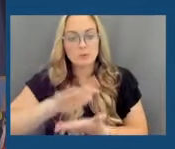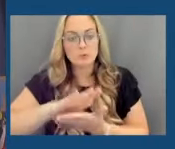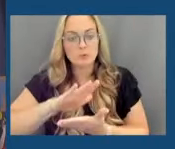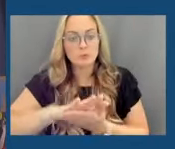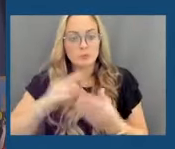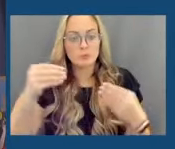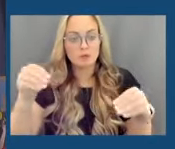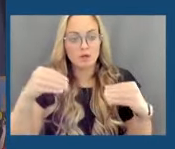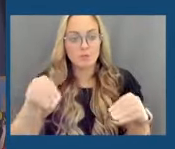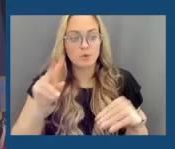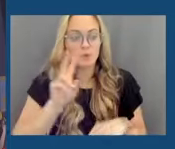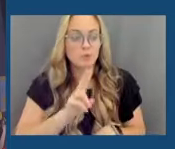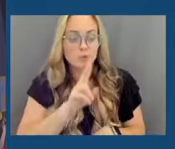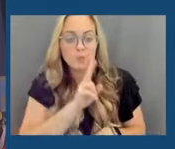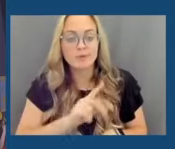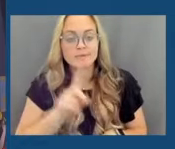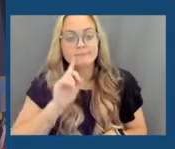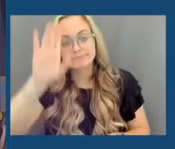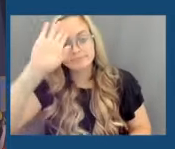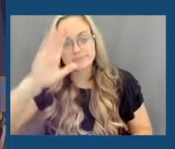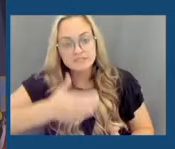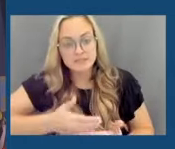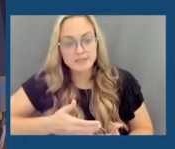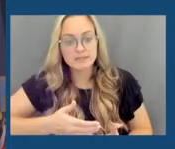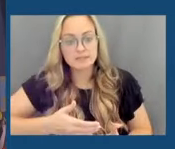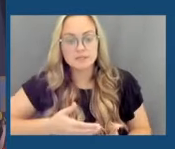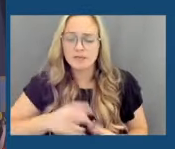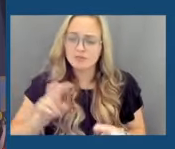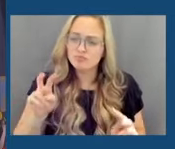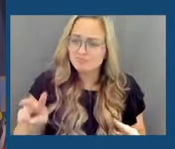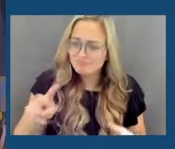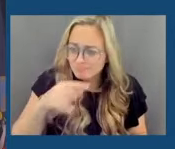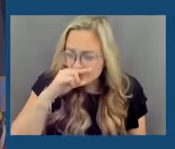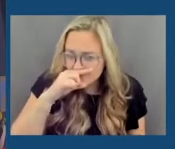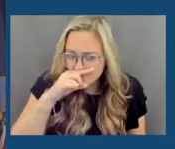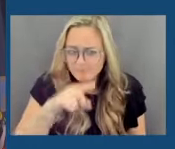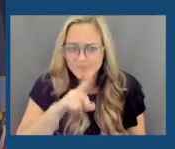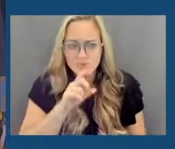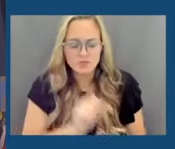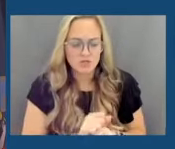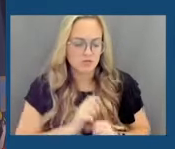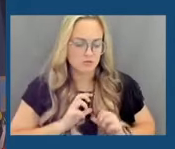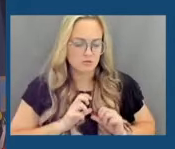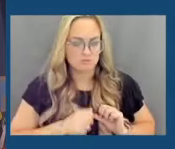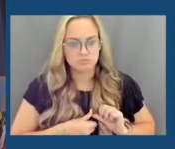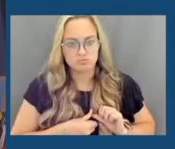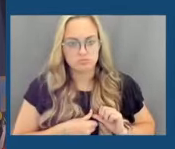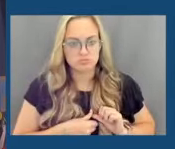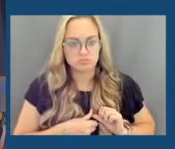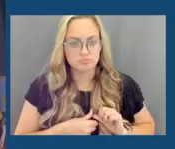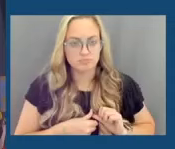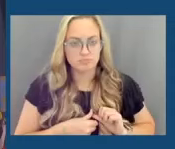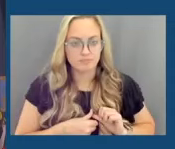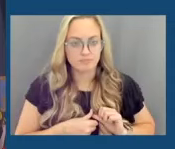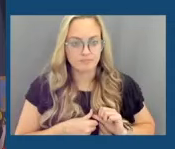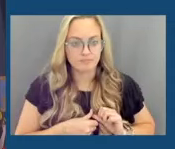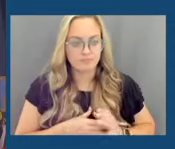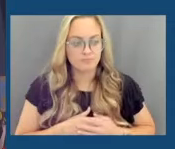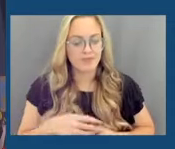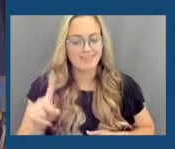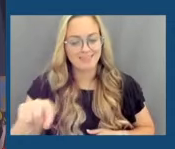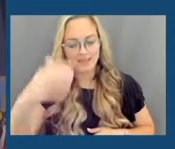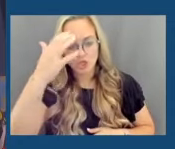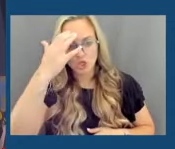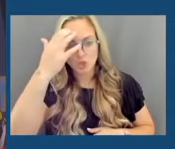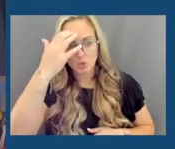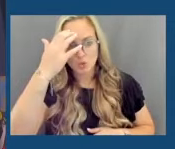her twin sons. And to watch these kids, it was actually heartbreaking because they knew that they